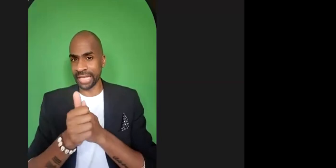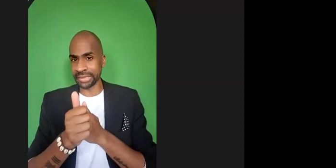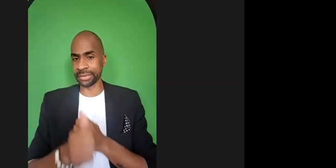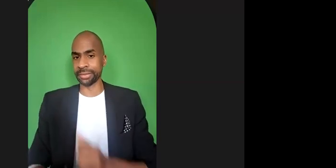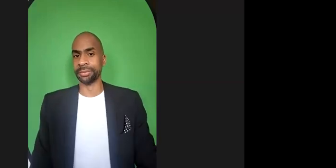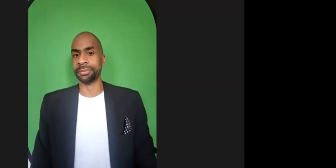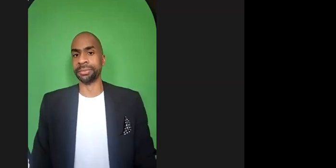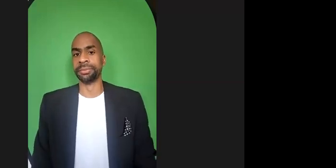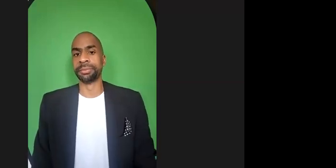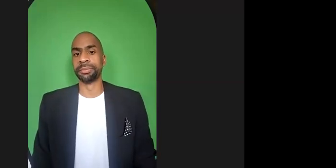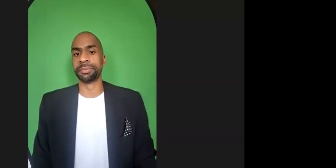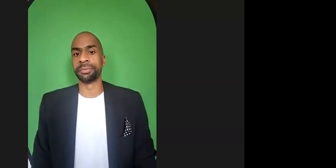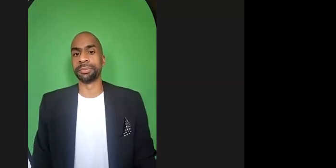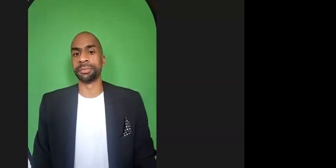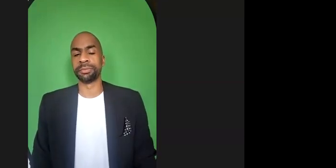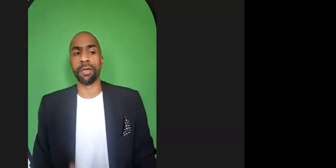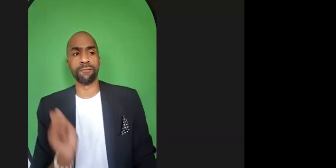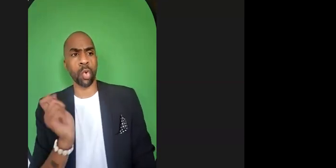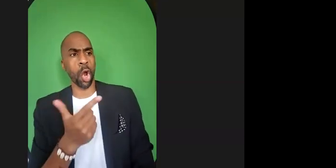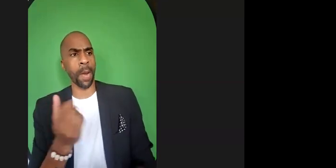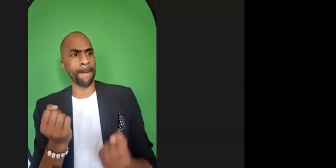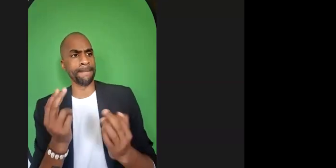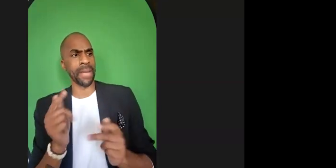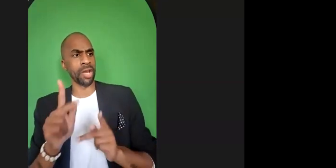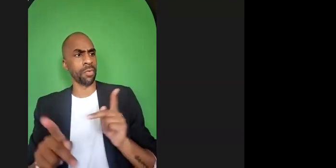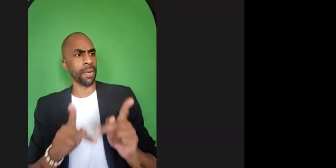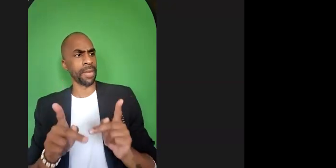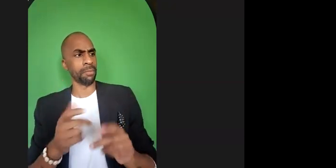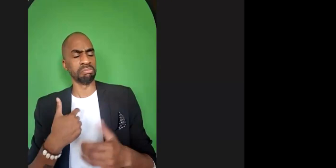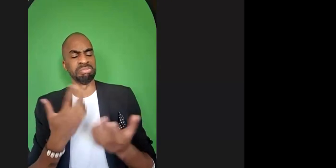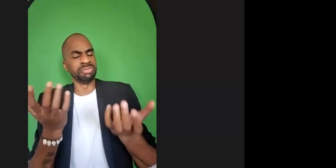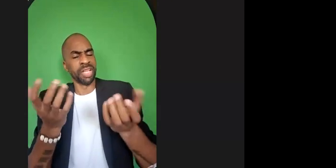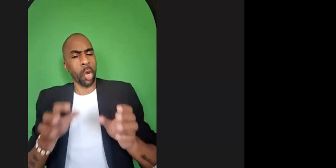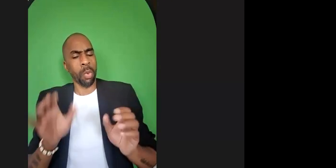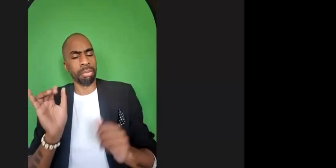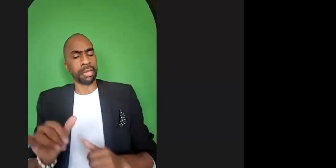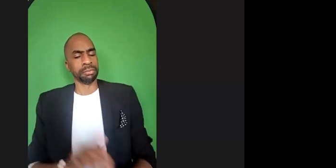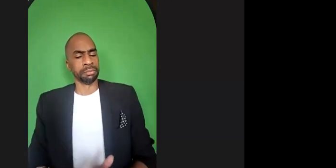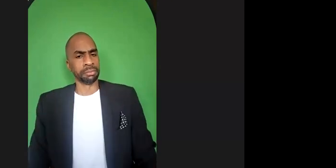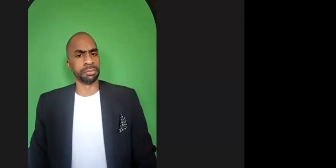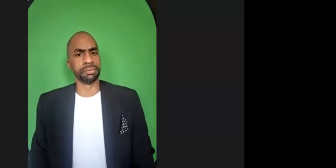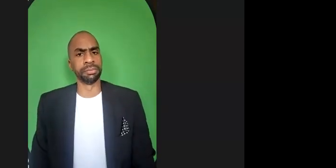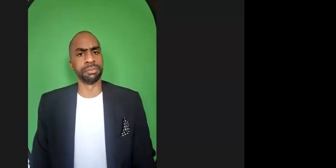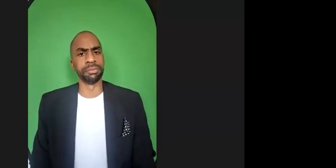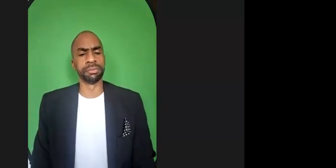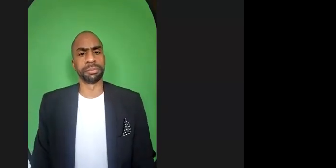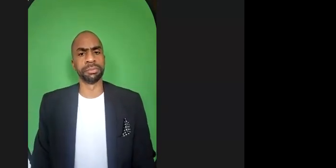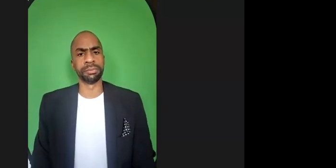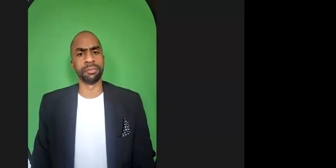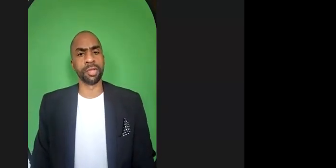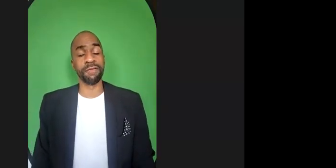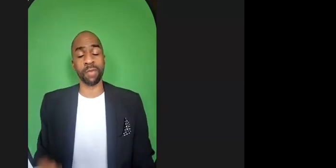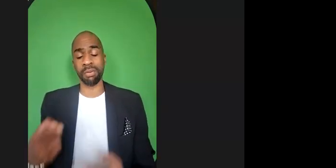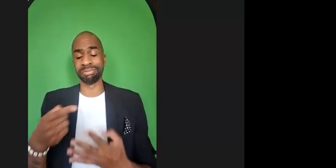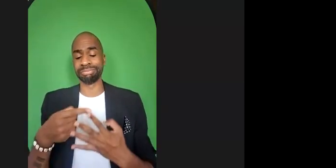for all, and many people feel like that's not a condition which they'd want to prolong their life. So for sort of all of these reasons,